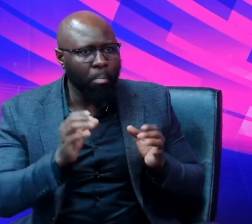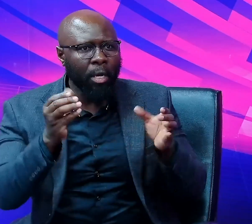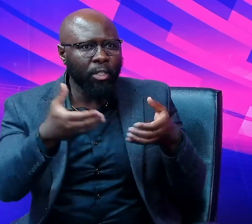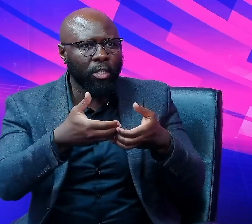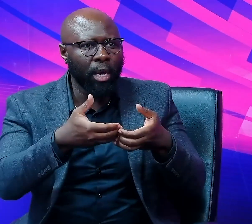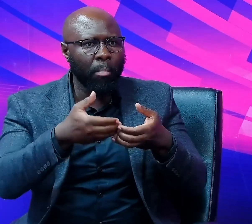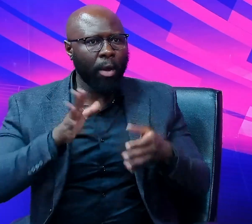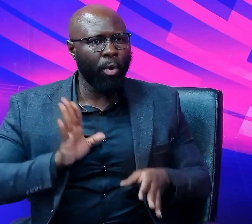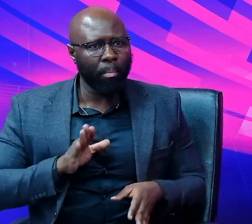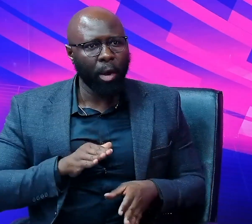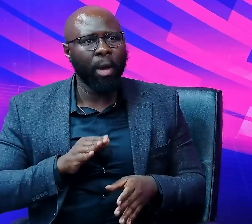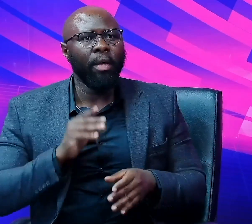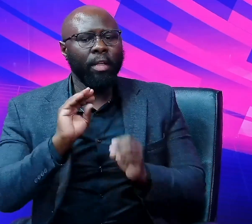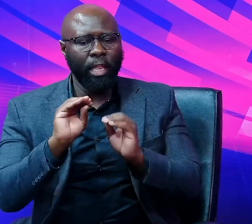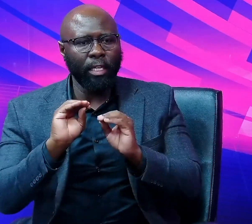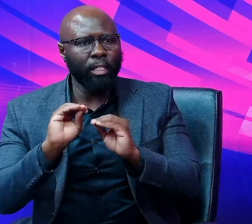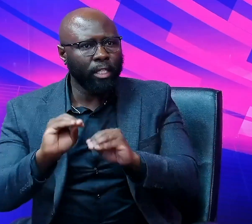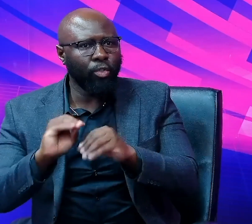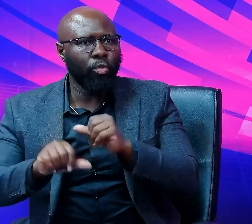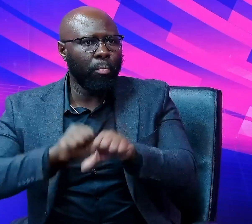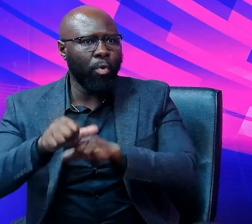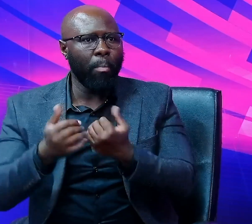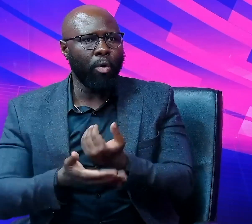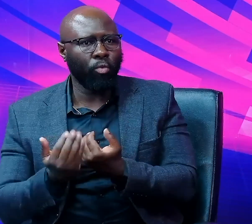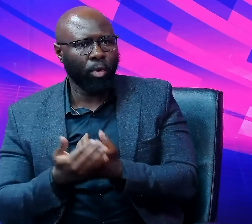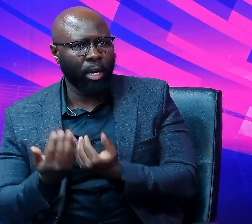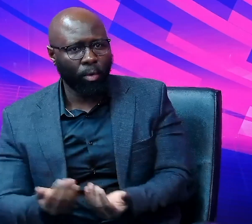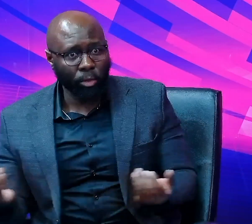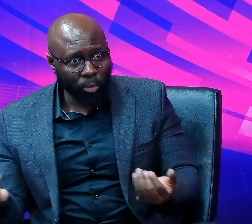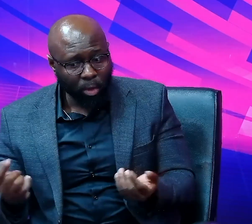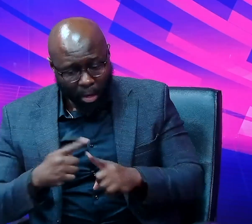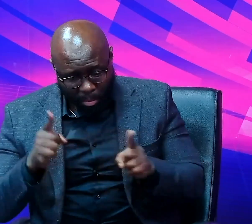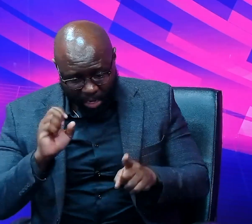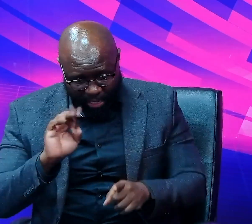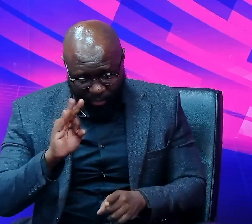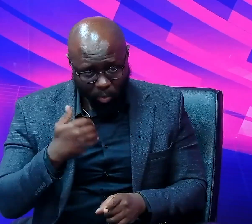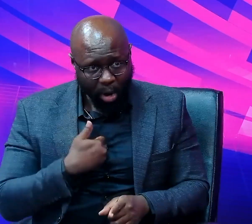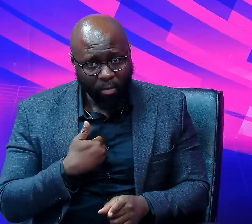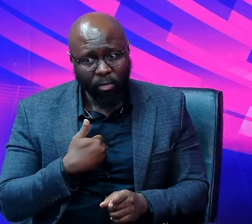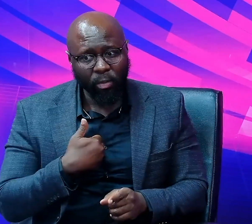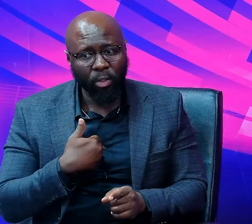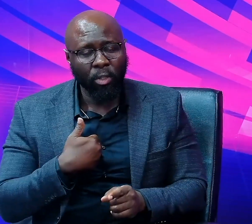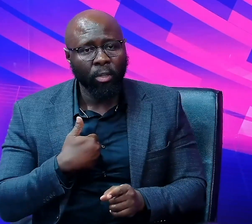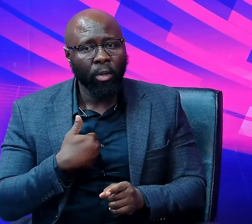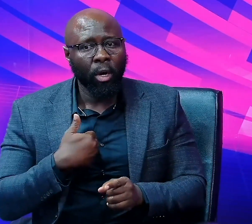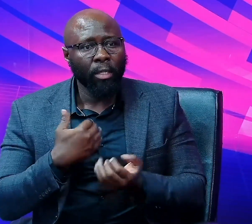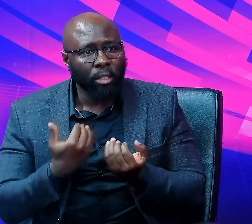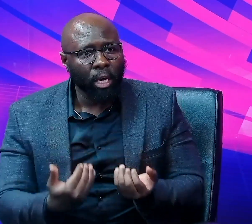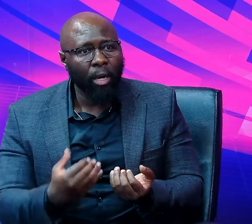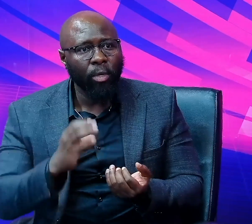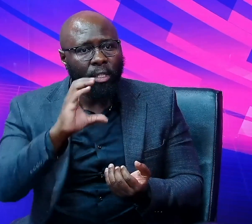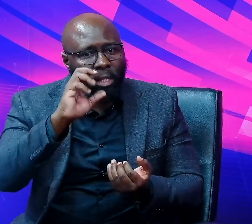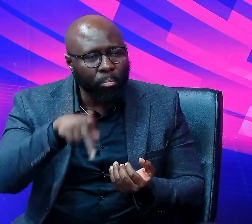your siblings, brother, sister, neighbor, maybe a chama, mama with children. Maybe they take care of their children and all that.